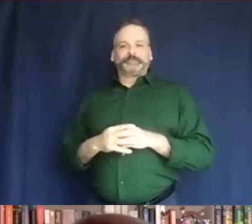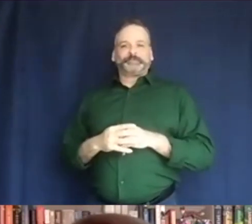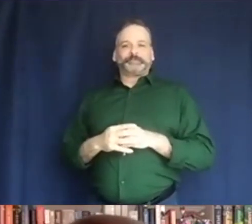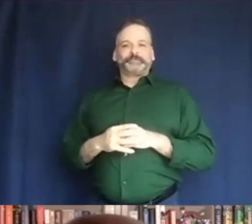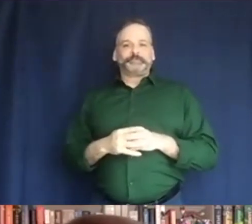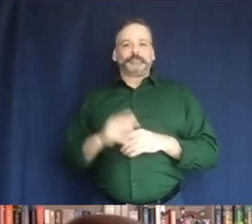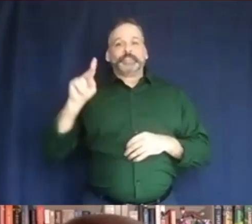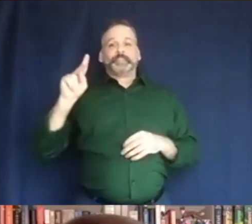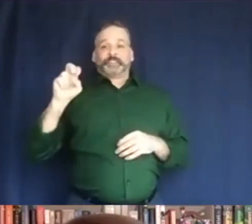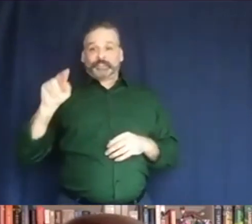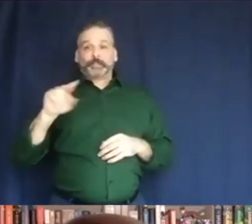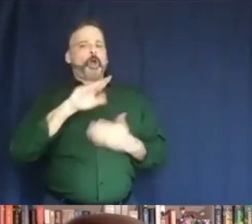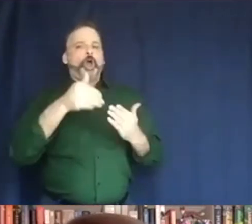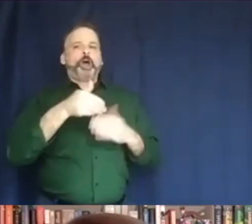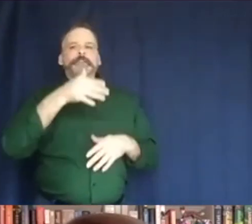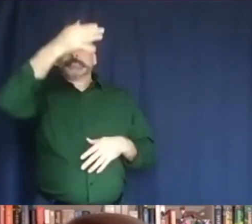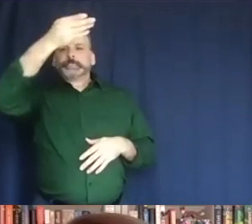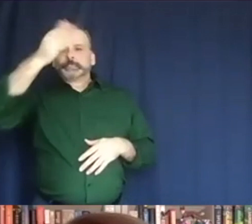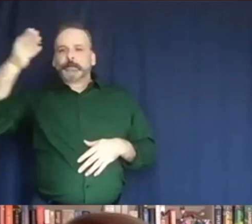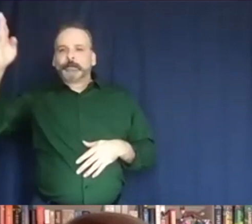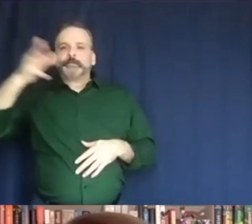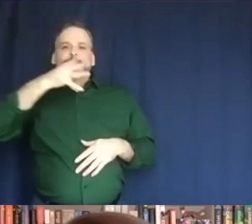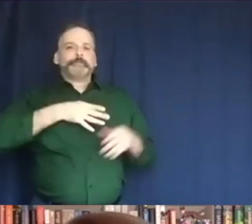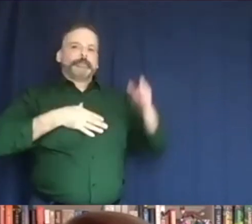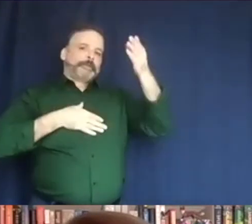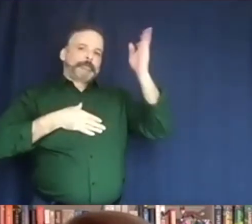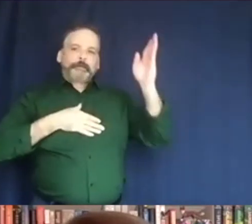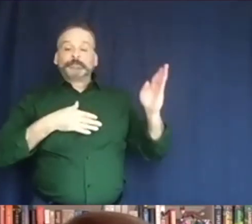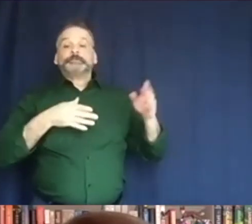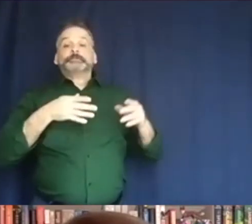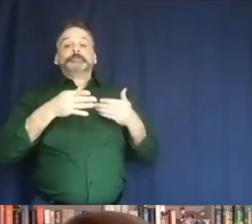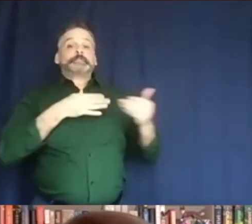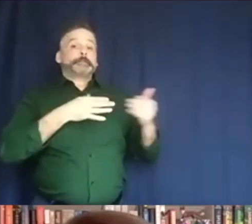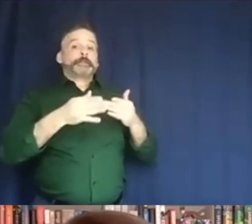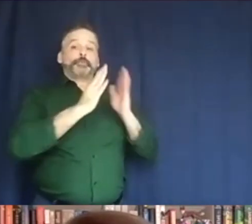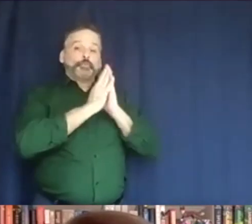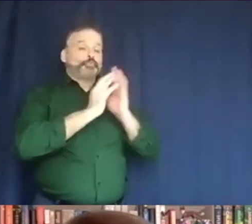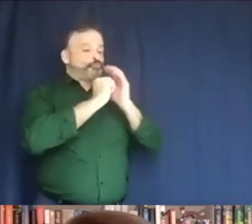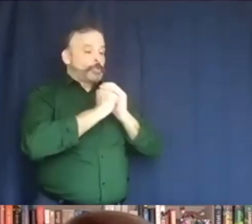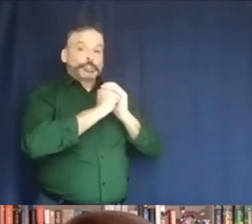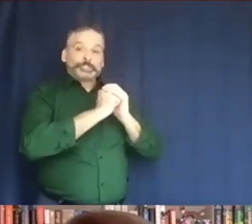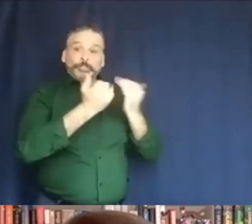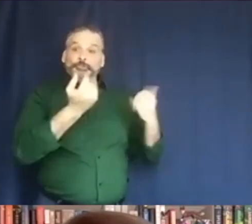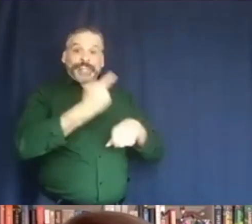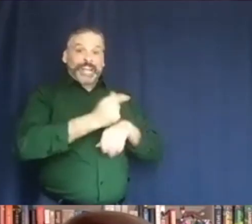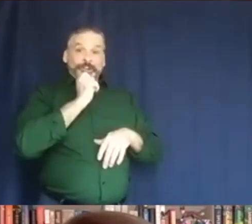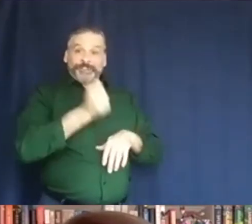Yeah, all these gods and goddesses, whether they're worshipped today or not,